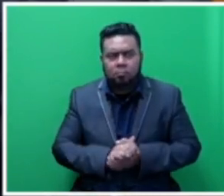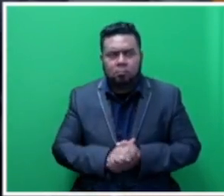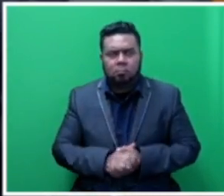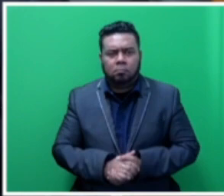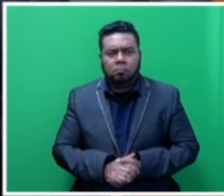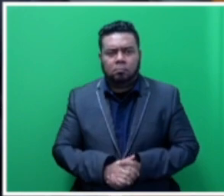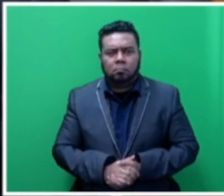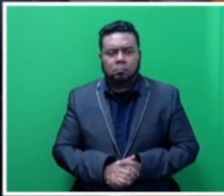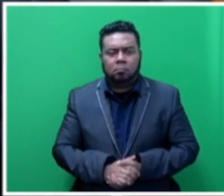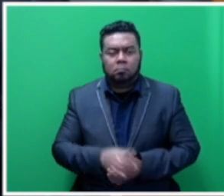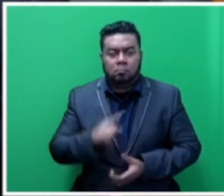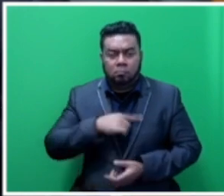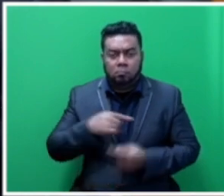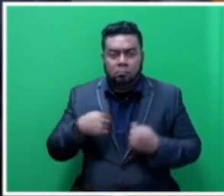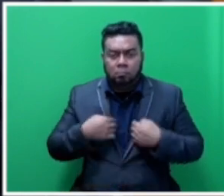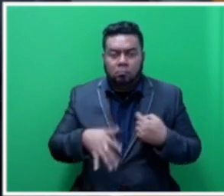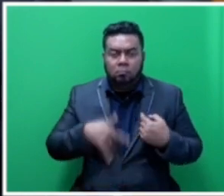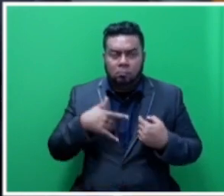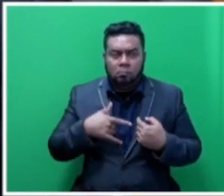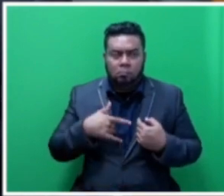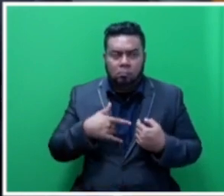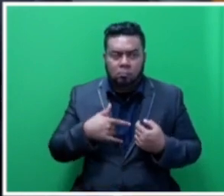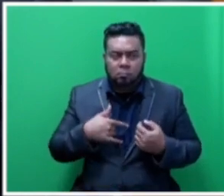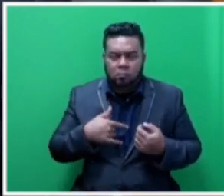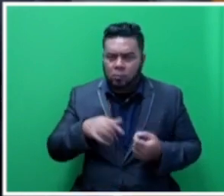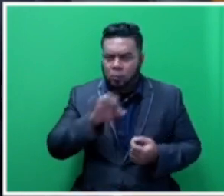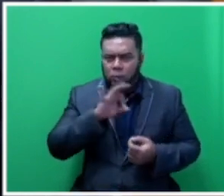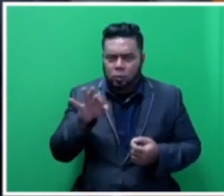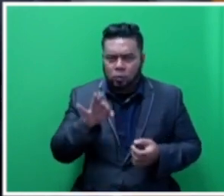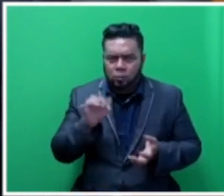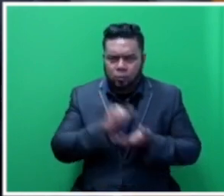And we feel that we are not out of the woods yet.